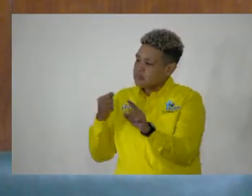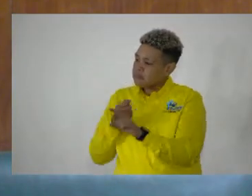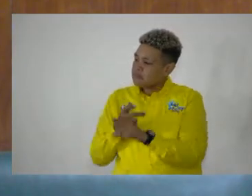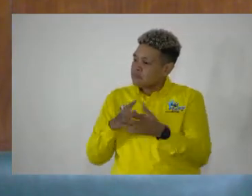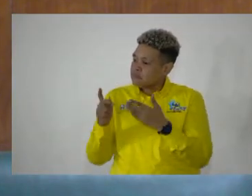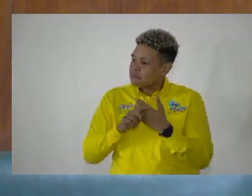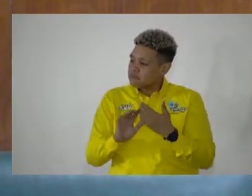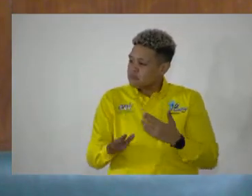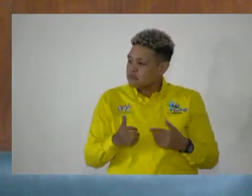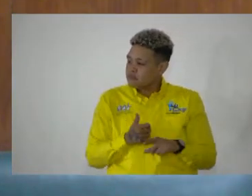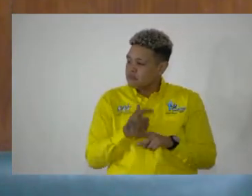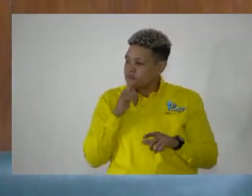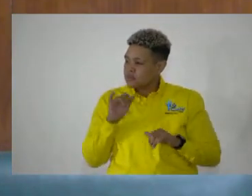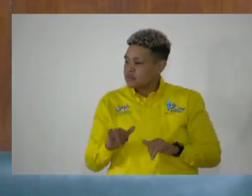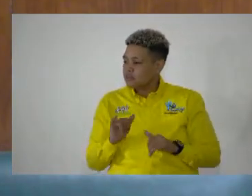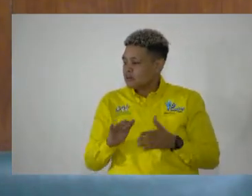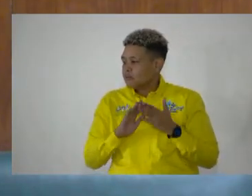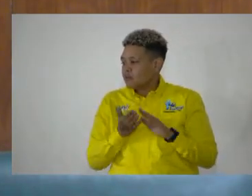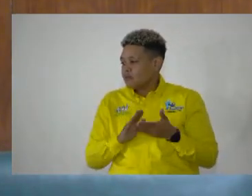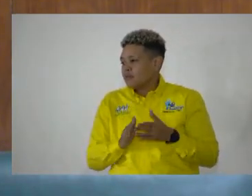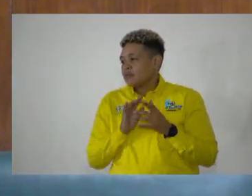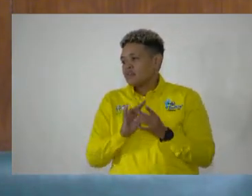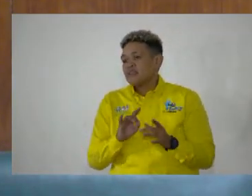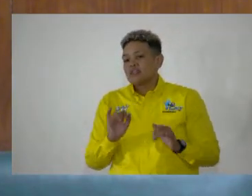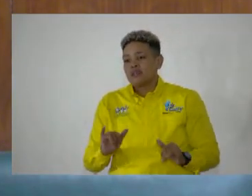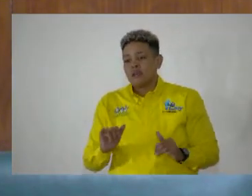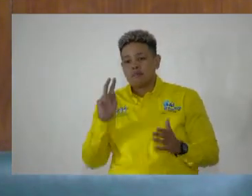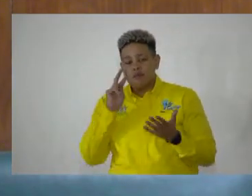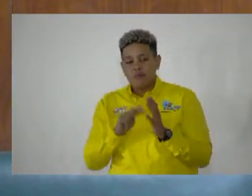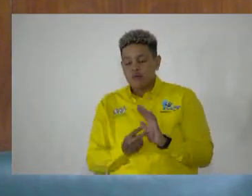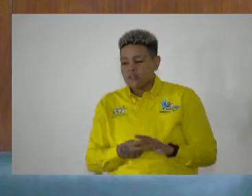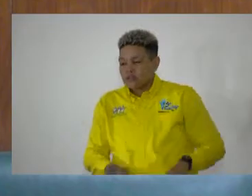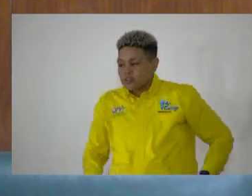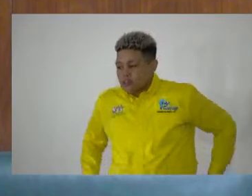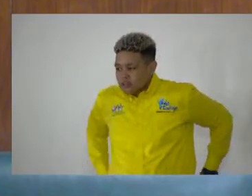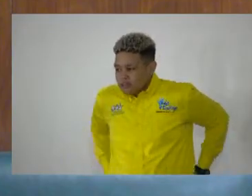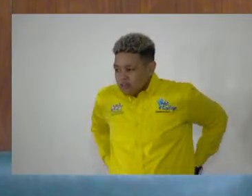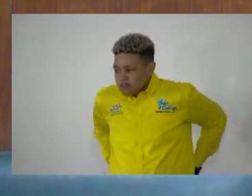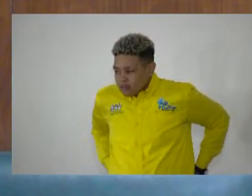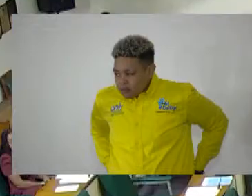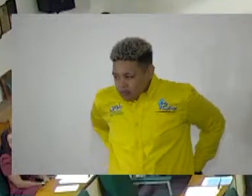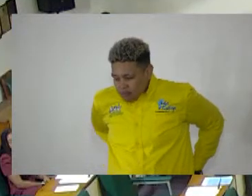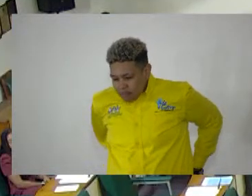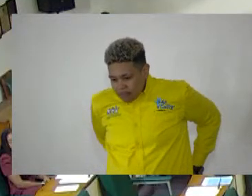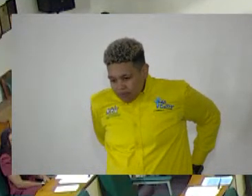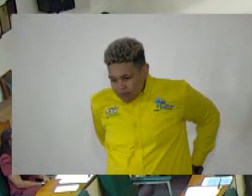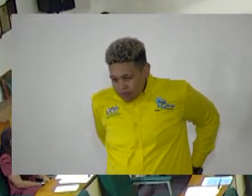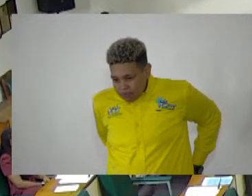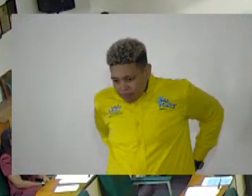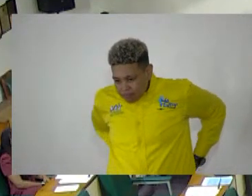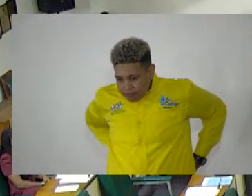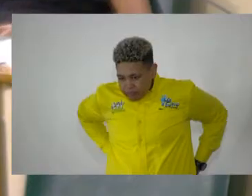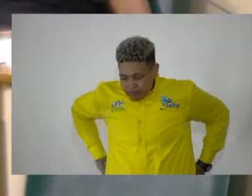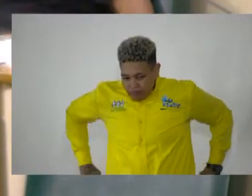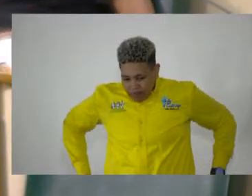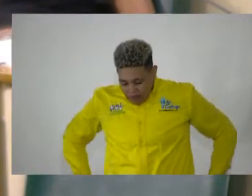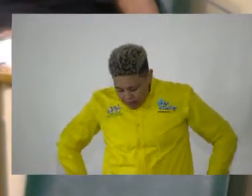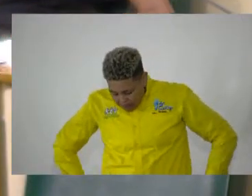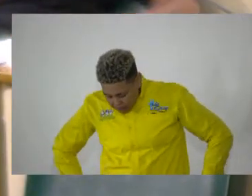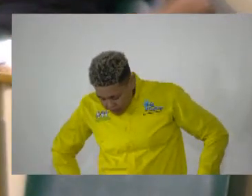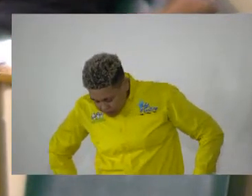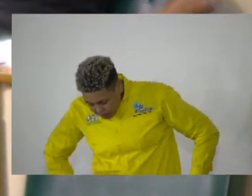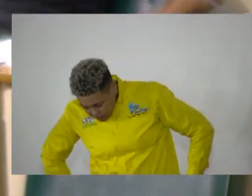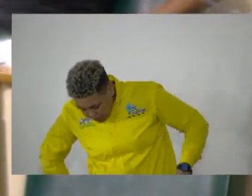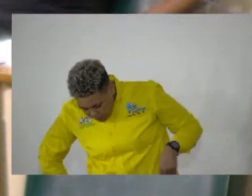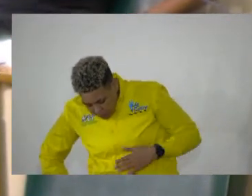program in the same community and for the same purpose. So, member, just to answer your question